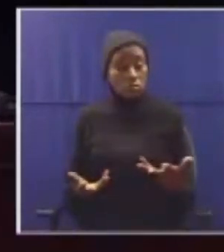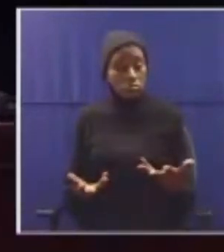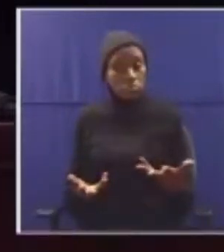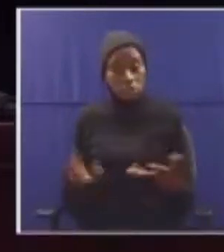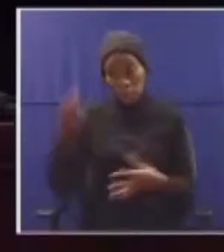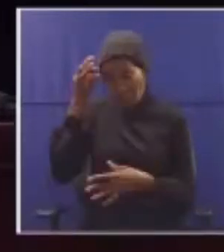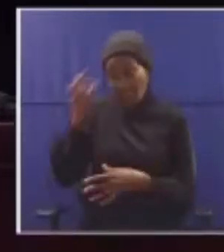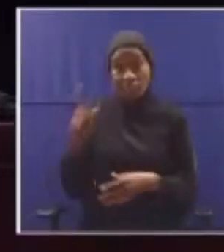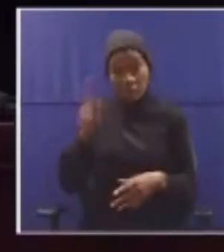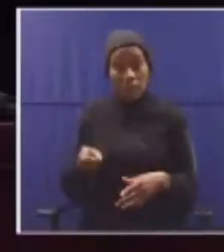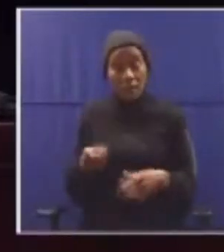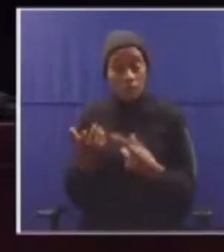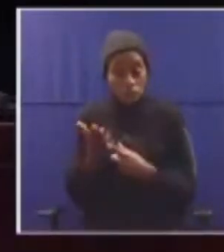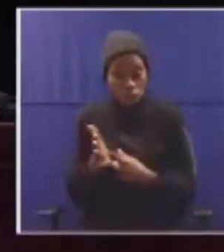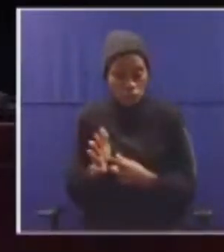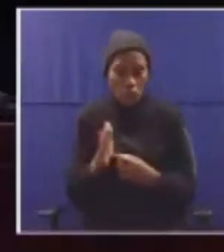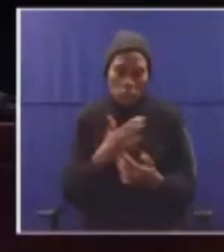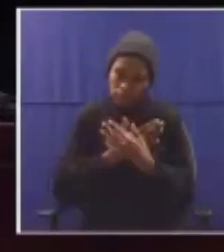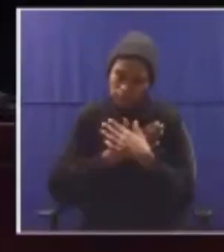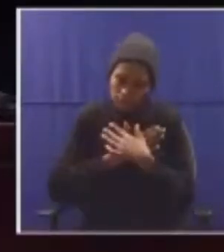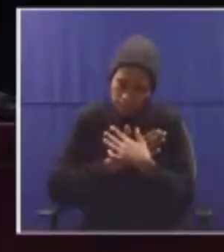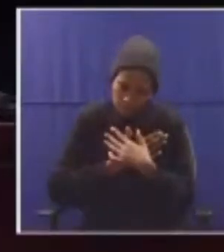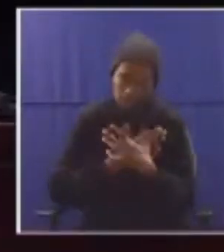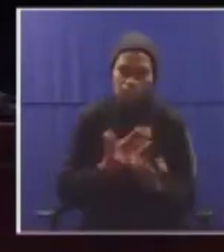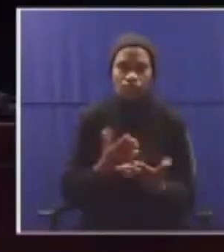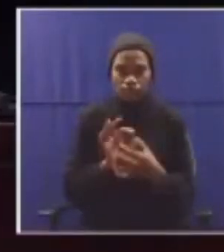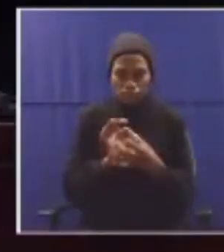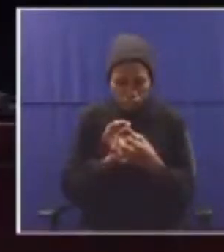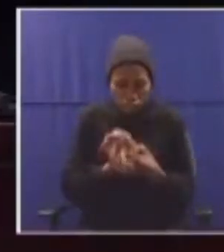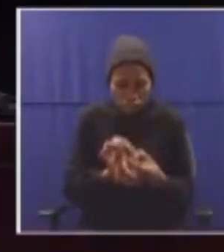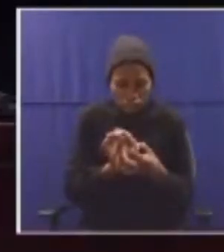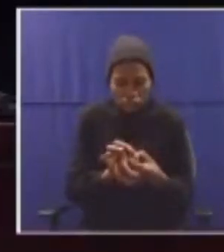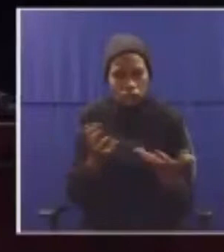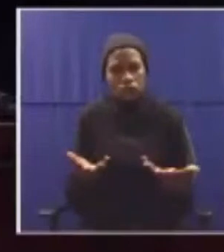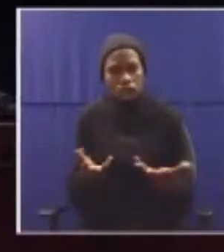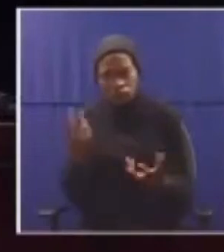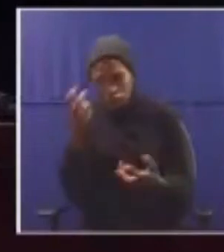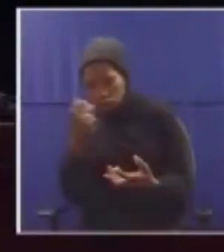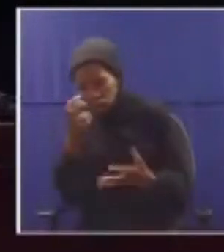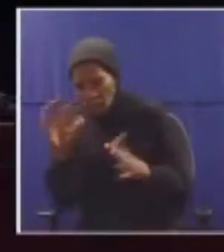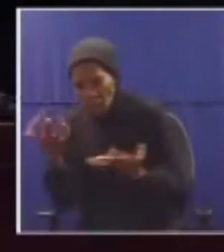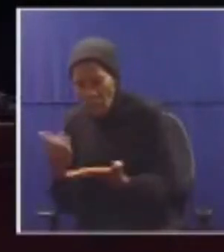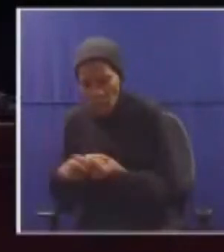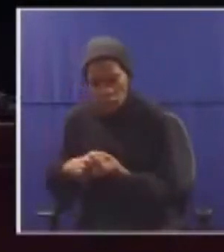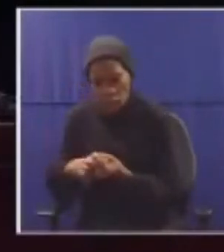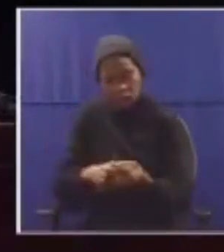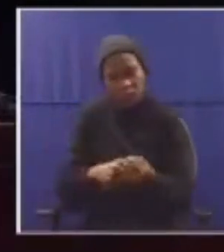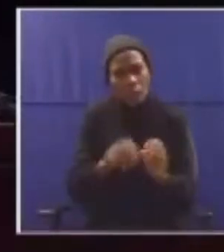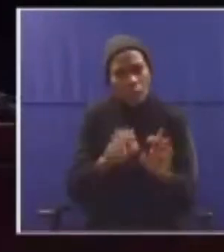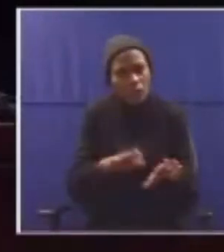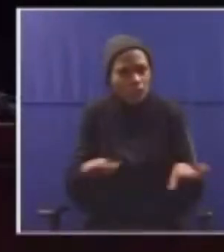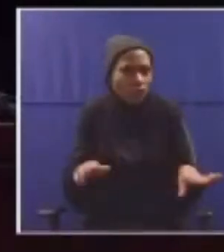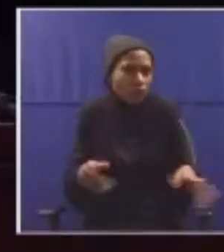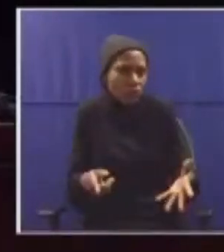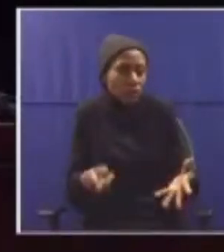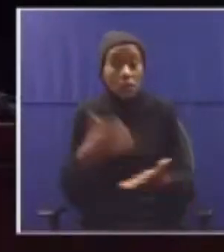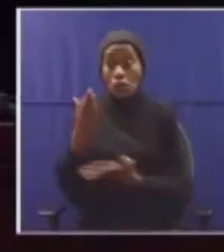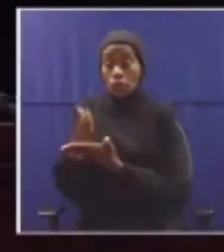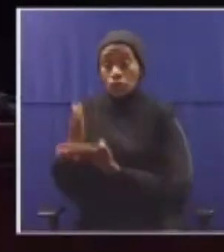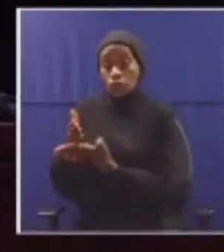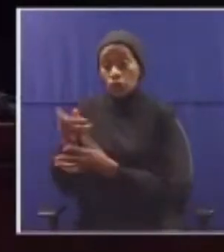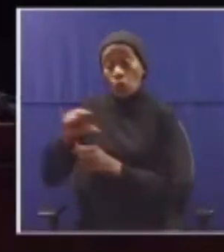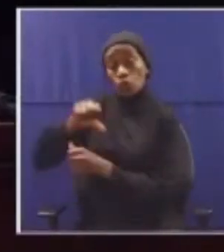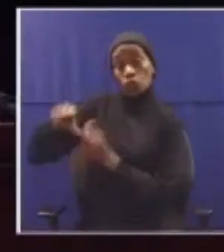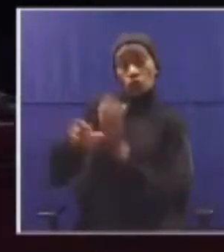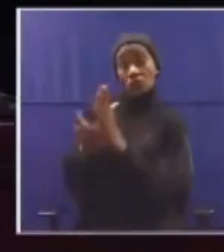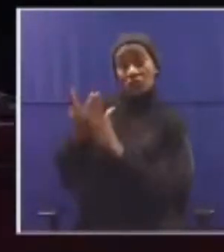as government, we must show empathy. We must find a way of supporting these children. And I'm sure the Department of